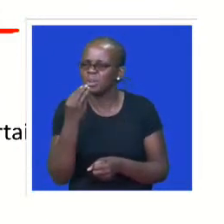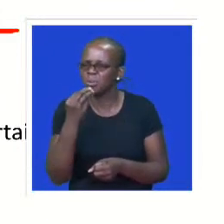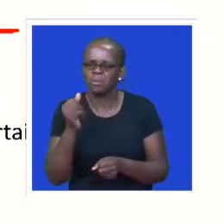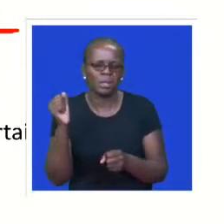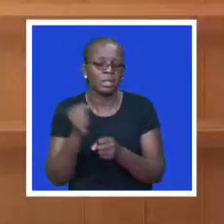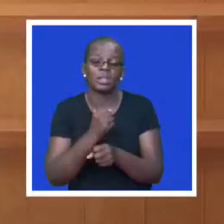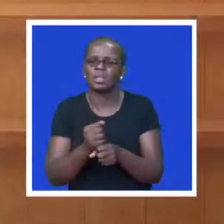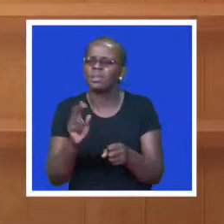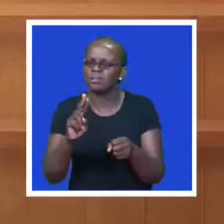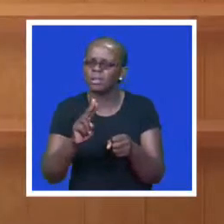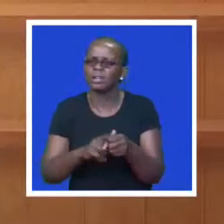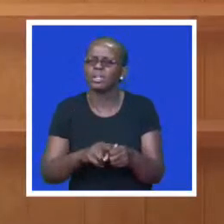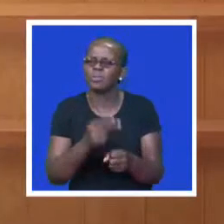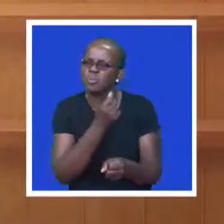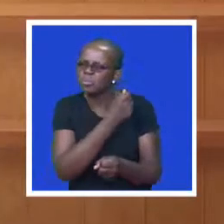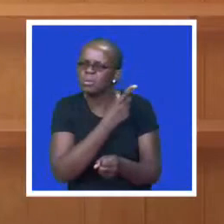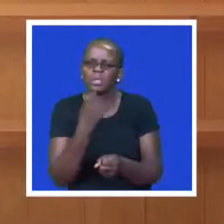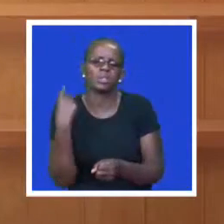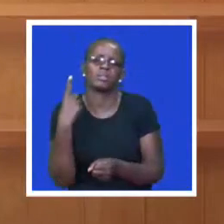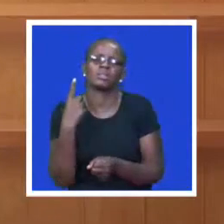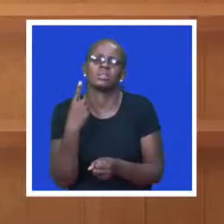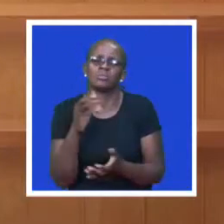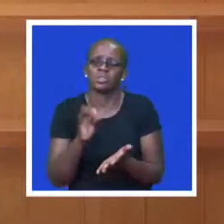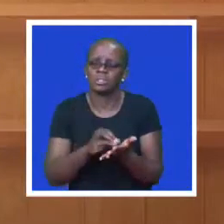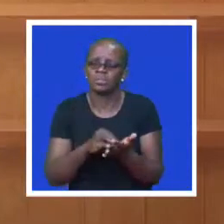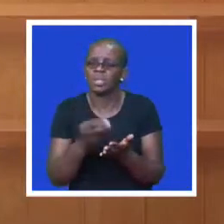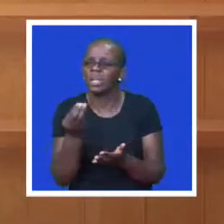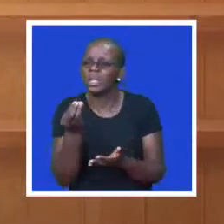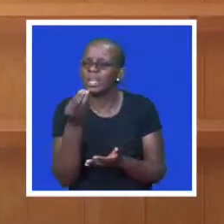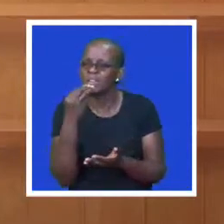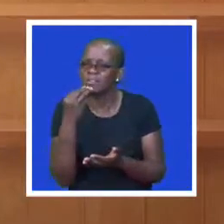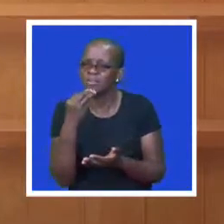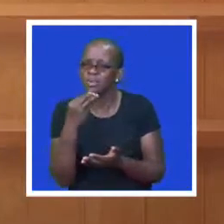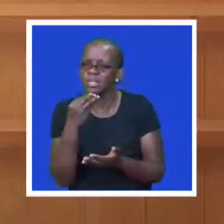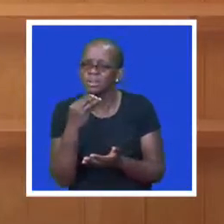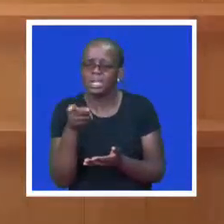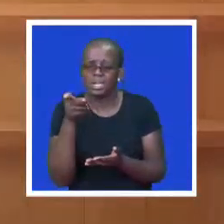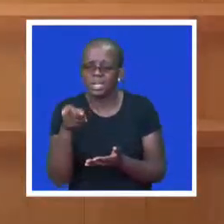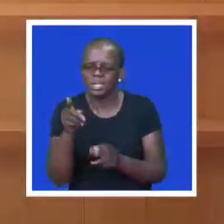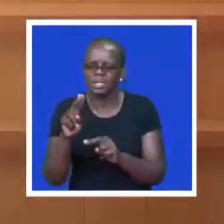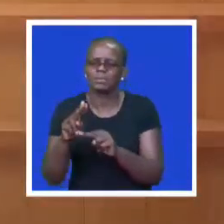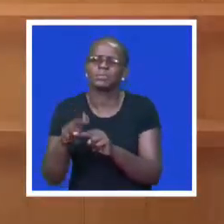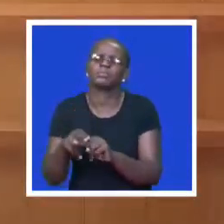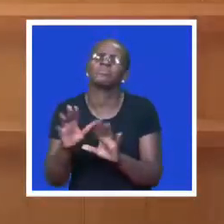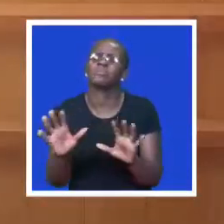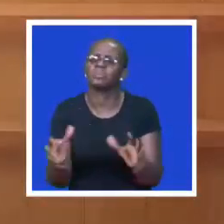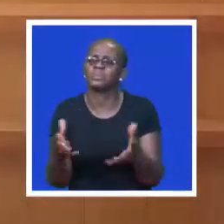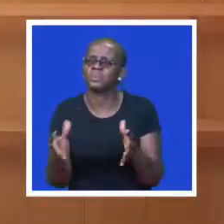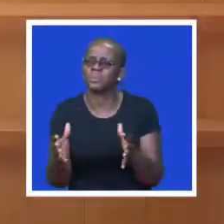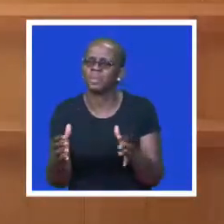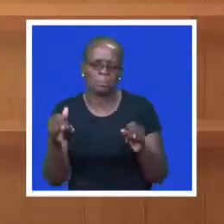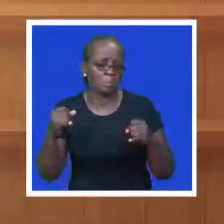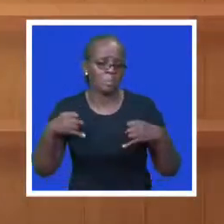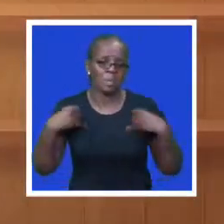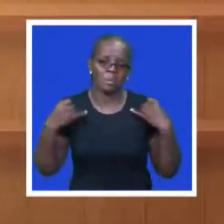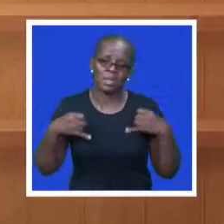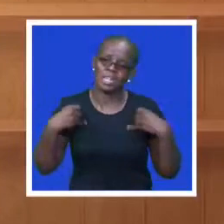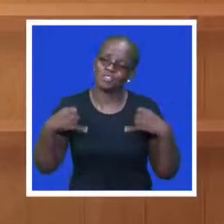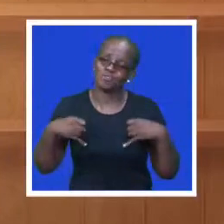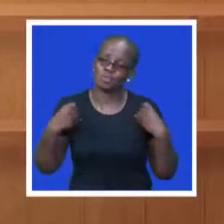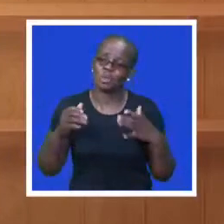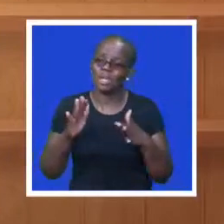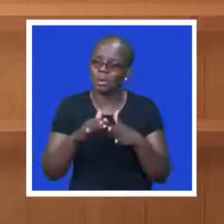did initially, because in the Garden of Eden they were just indulging in any kind of food that they wanted to. But